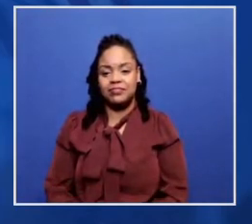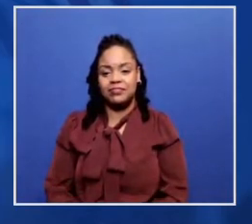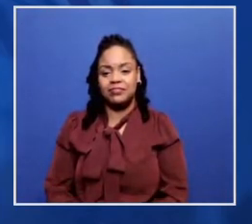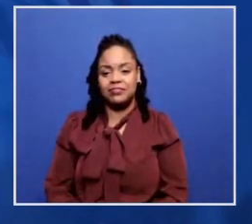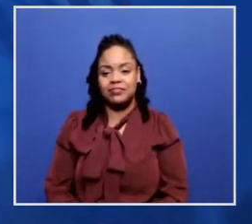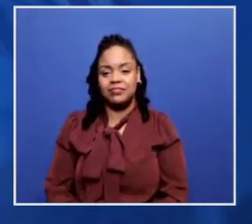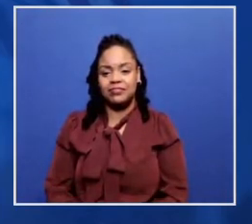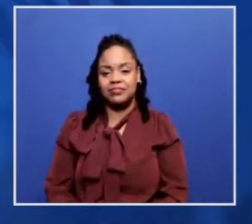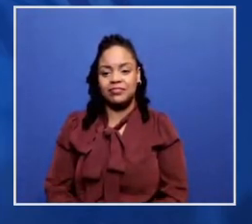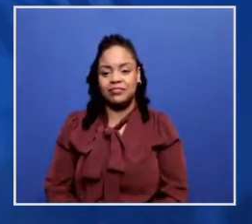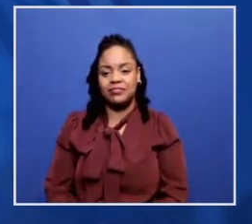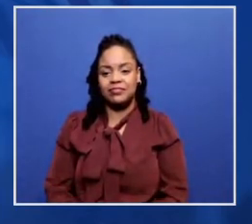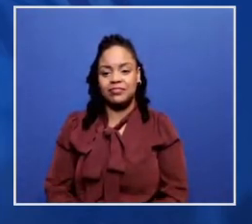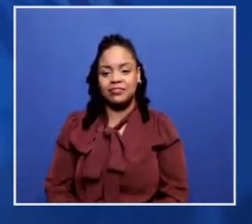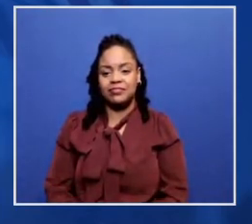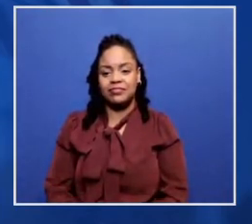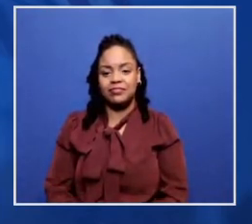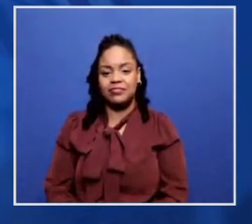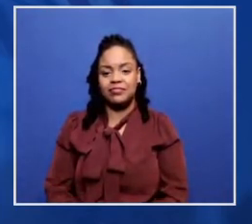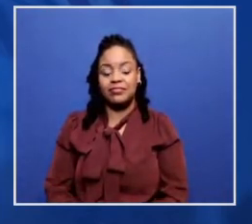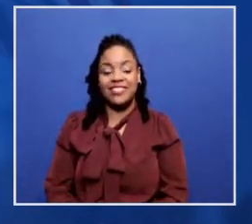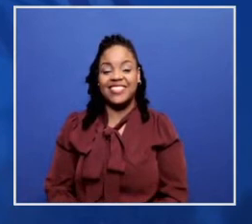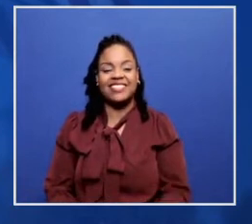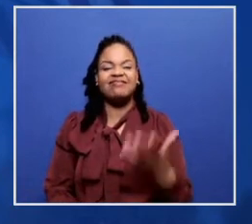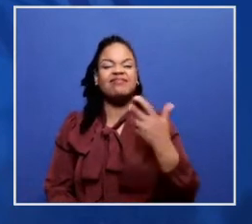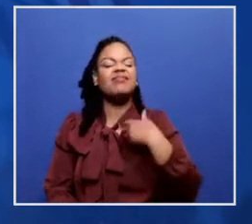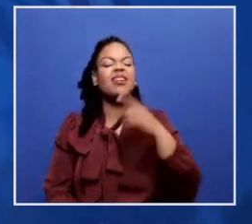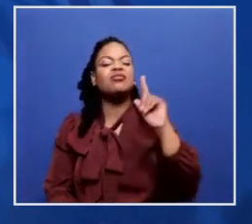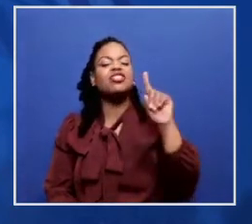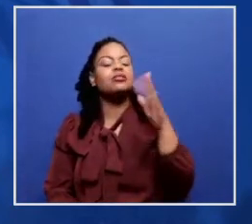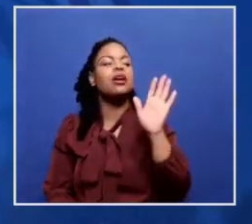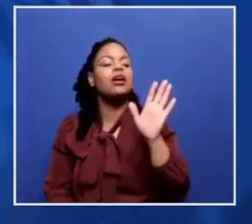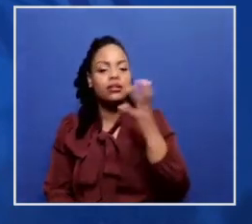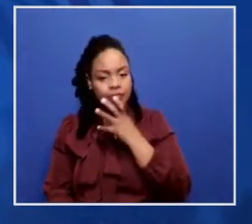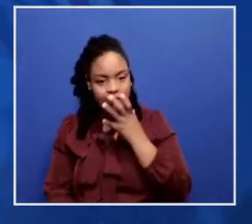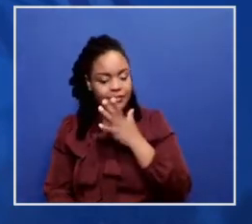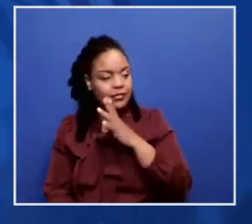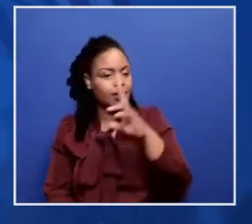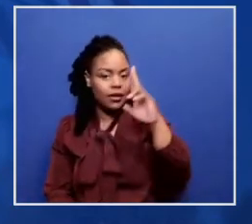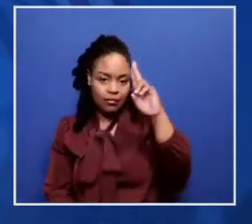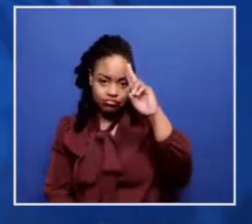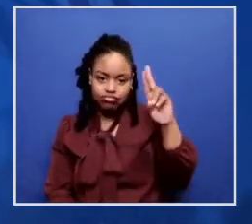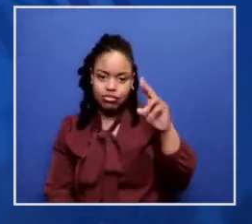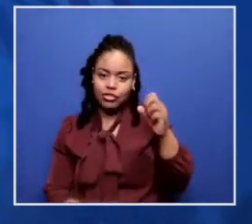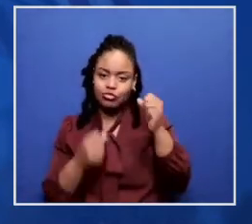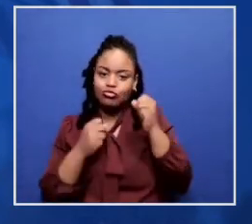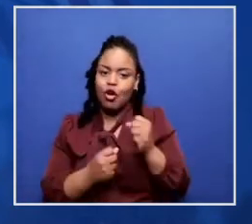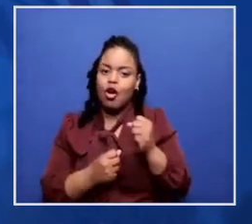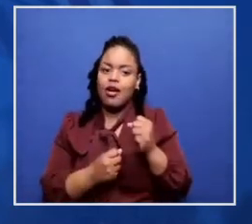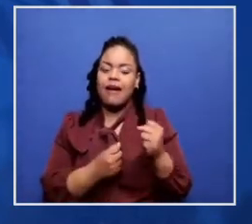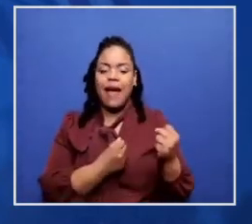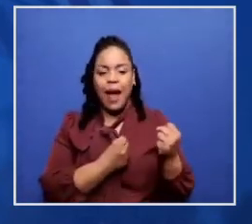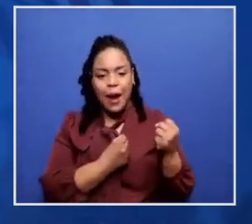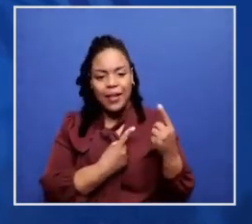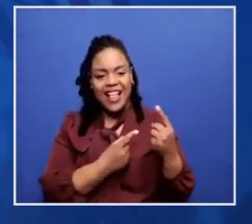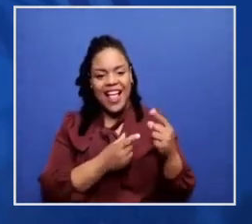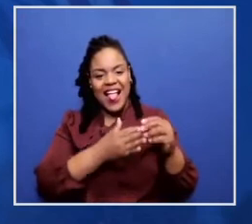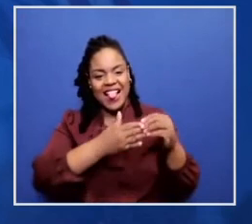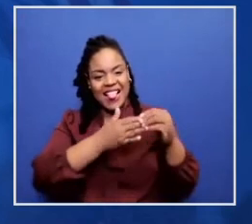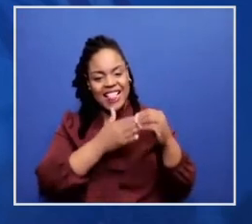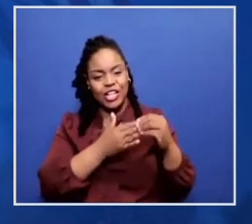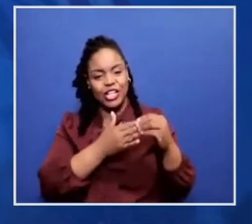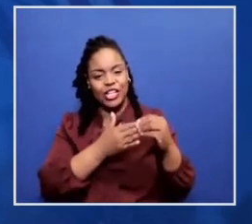I am in awe of the strong, empathetic leadership of Vice President-elect, oh, Harris, that sounds